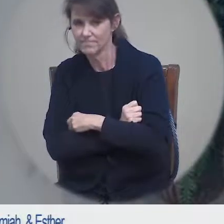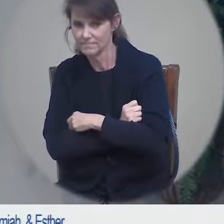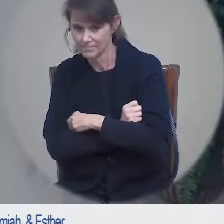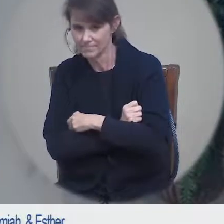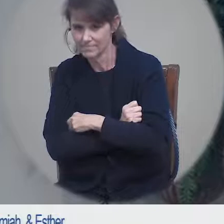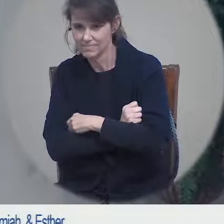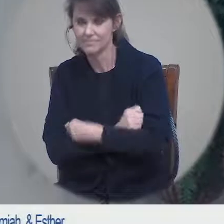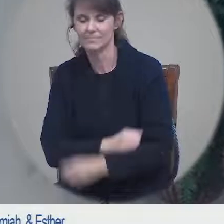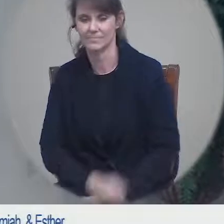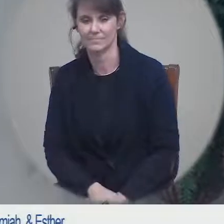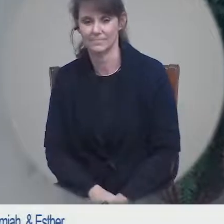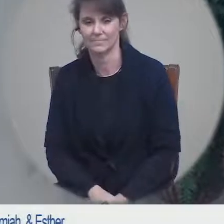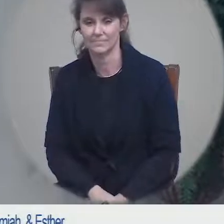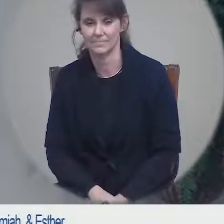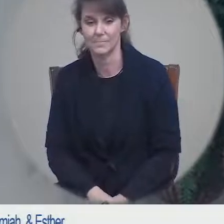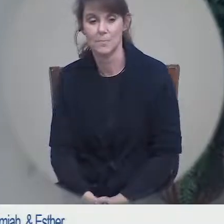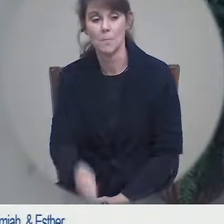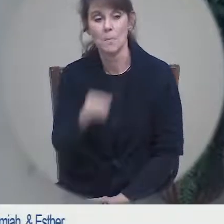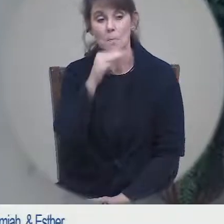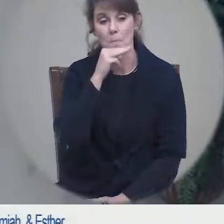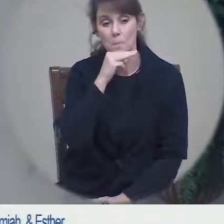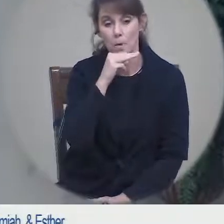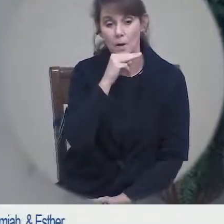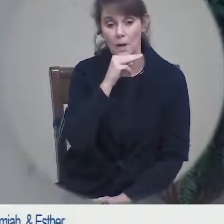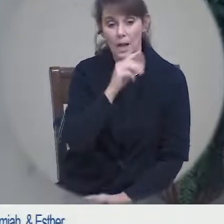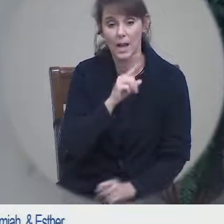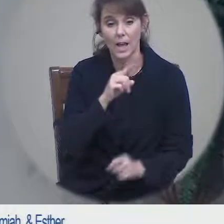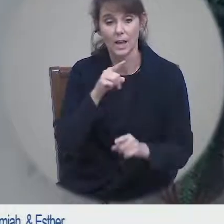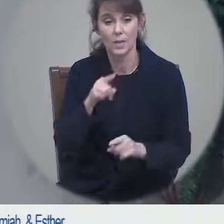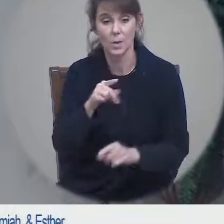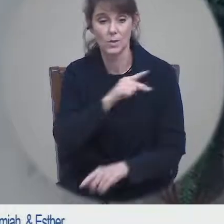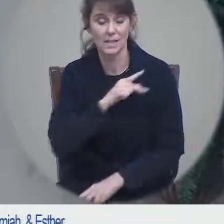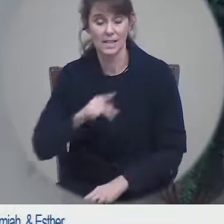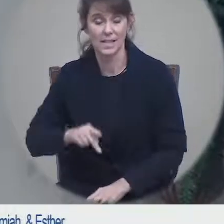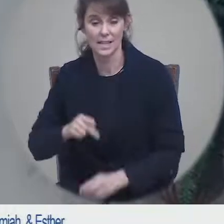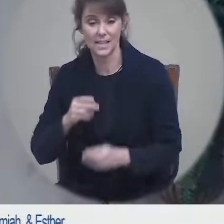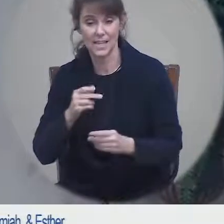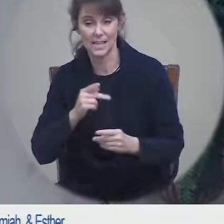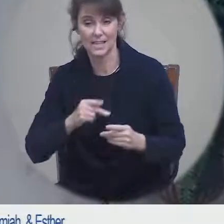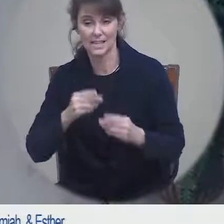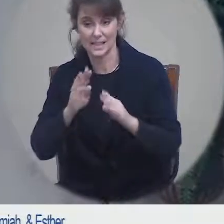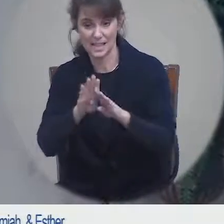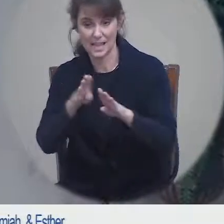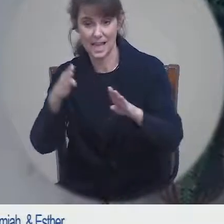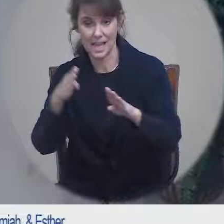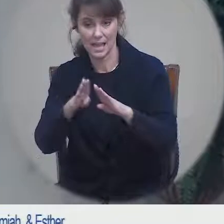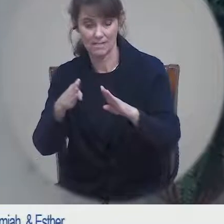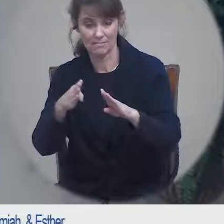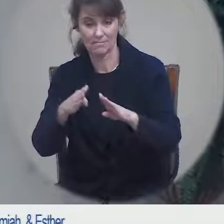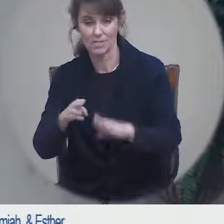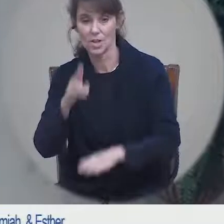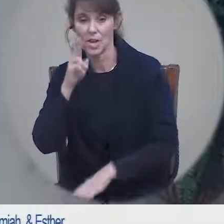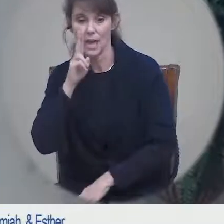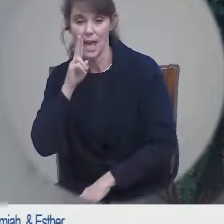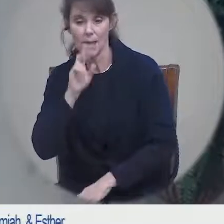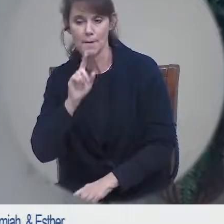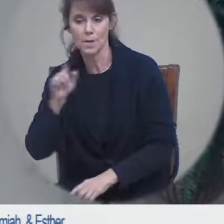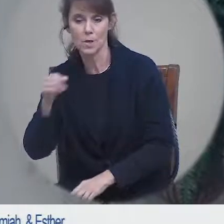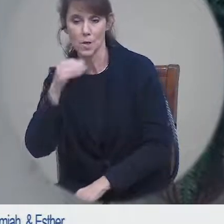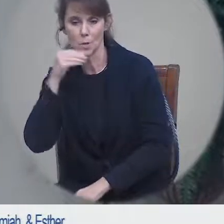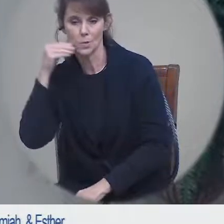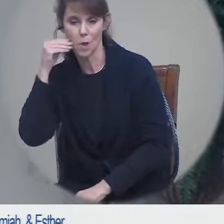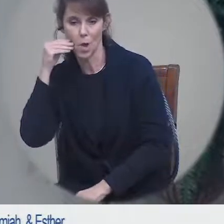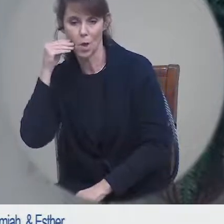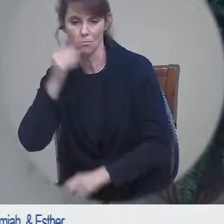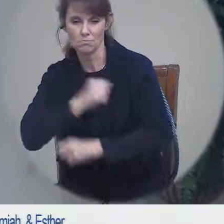Mordecai returned to the king's gate, but Haman hurried home mourning with his head covered. And Haman recounted to